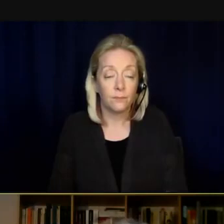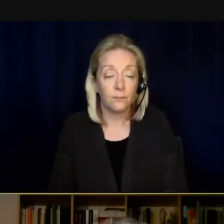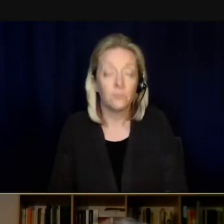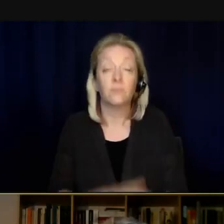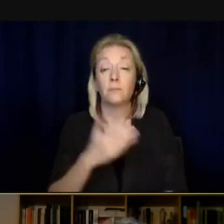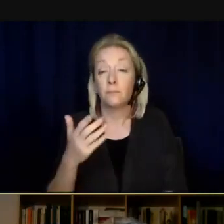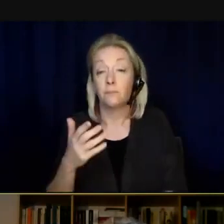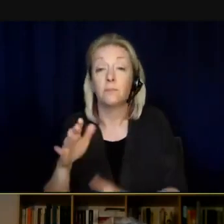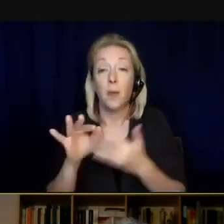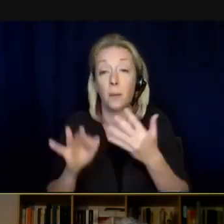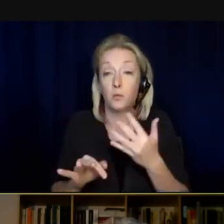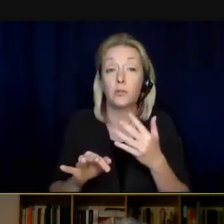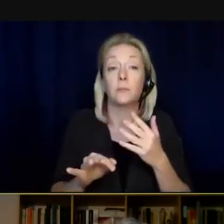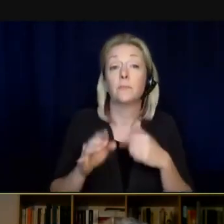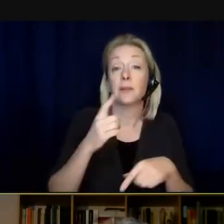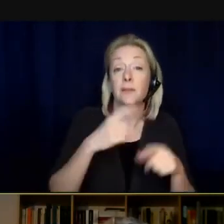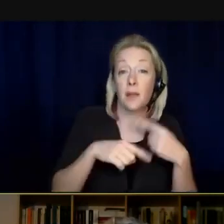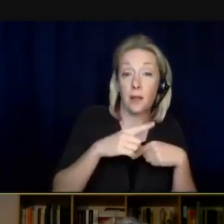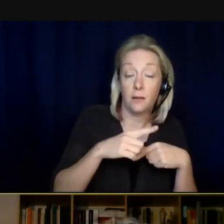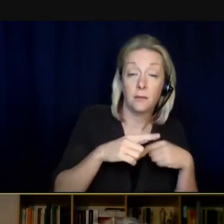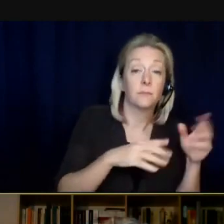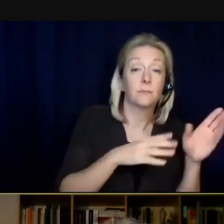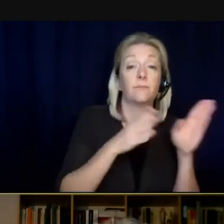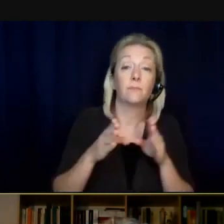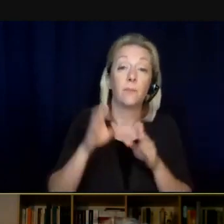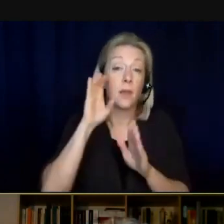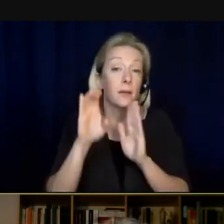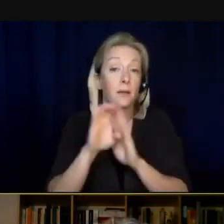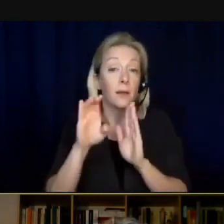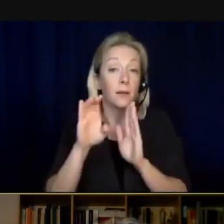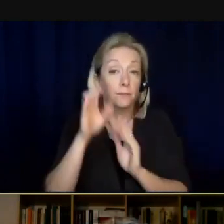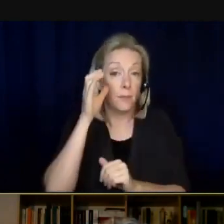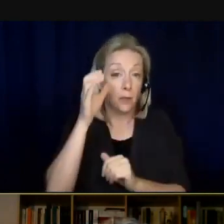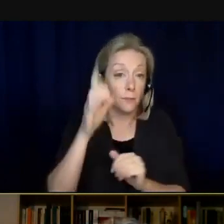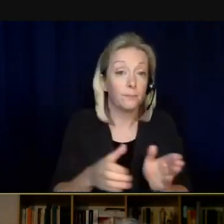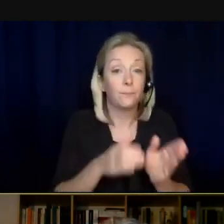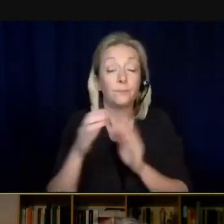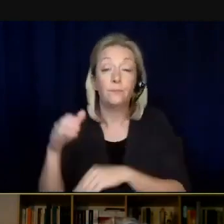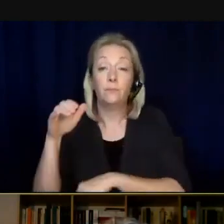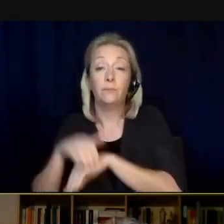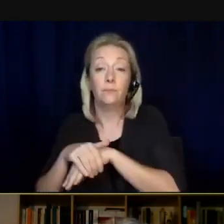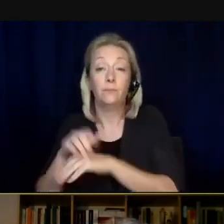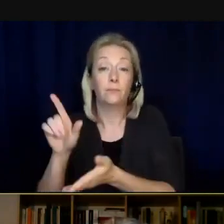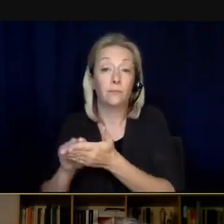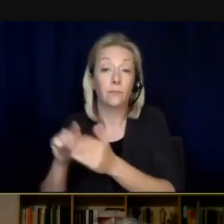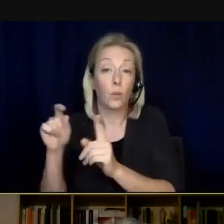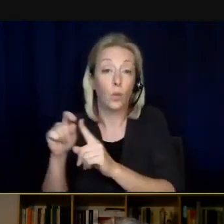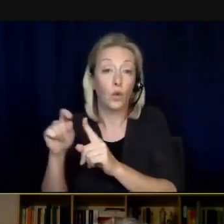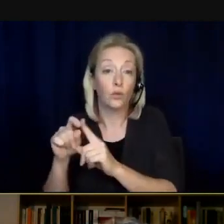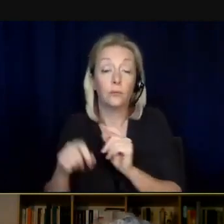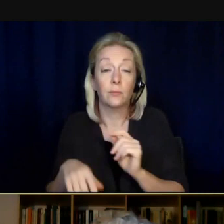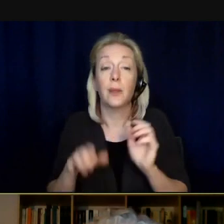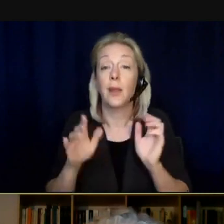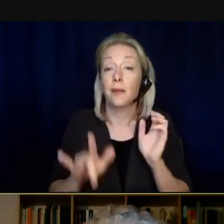signs, as you see, concept pictures, or words. And again, scramble